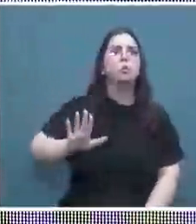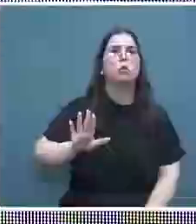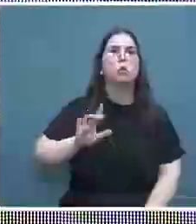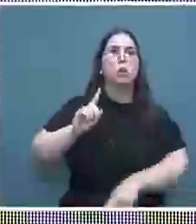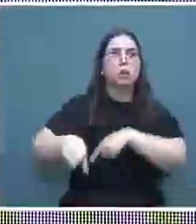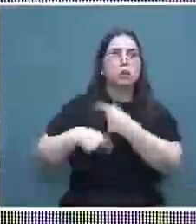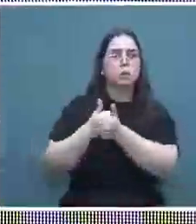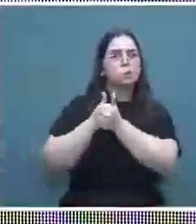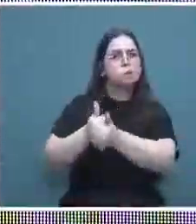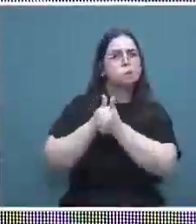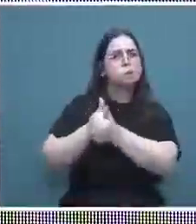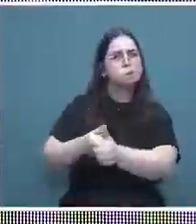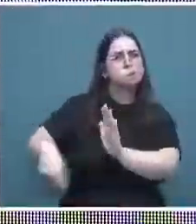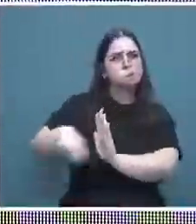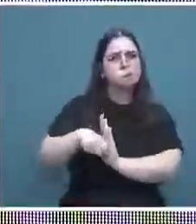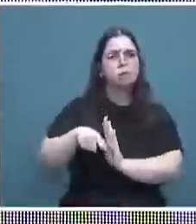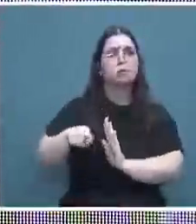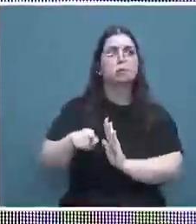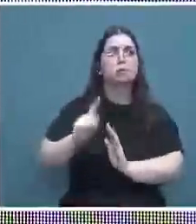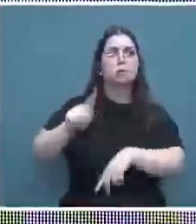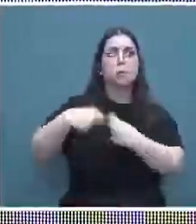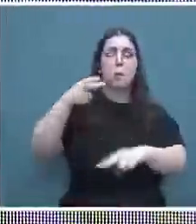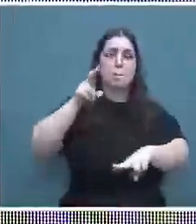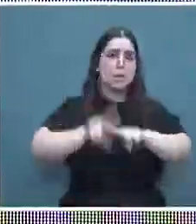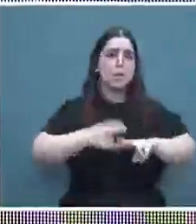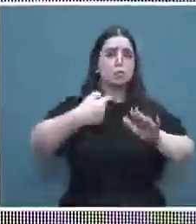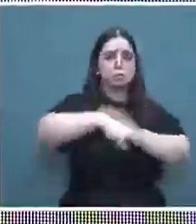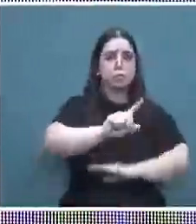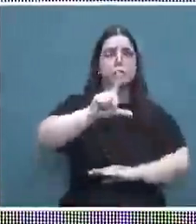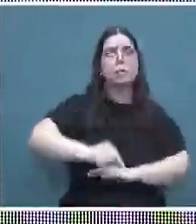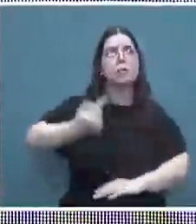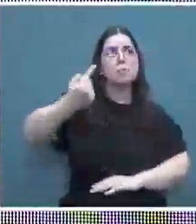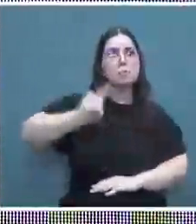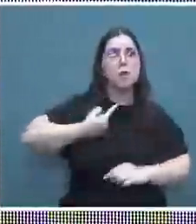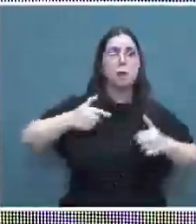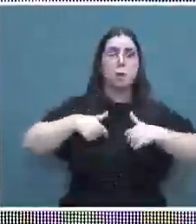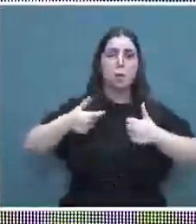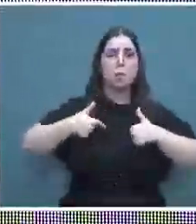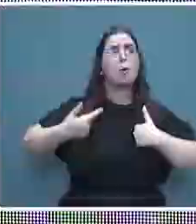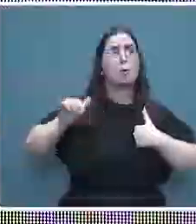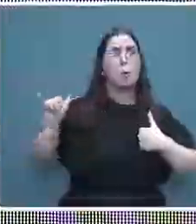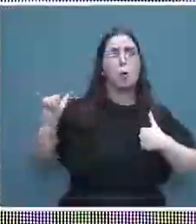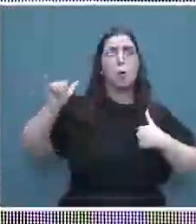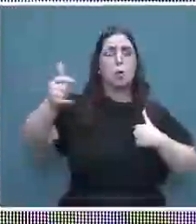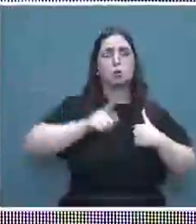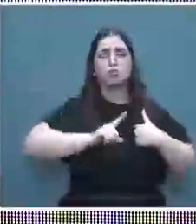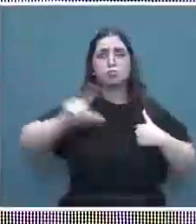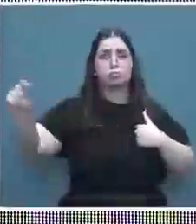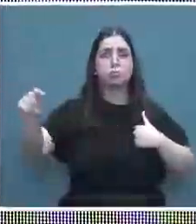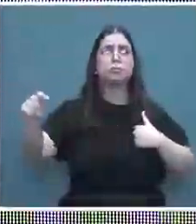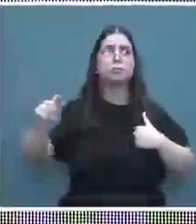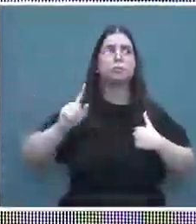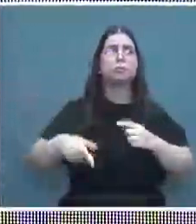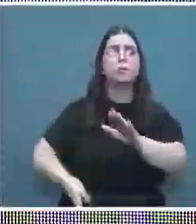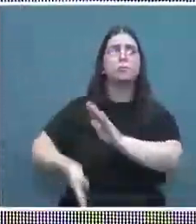persecuted by that regime there, imprisoned, forced to flee out of her country. Her followers called her Mother